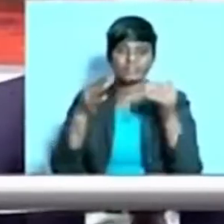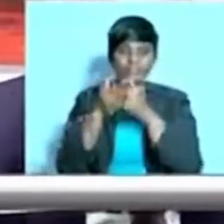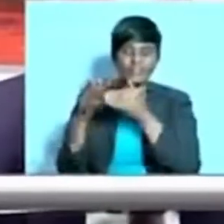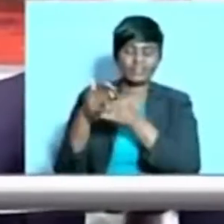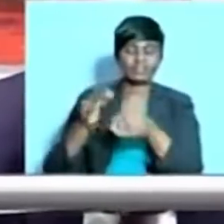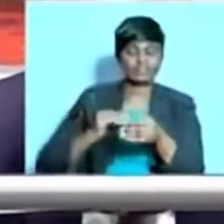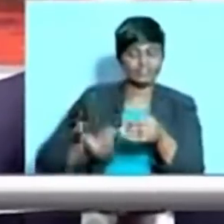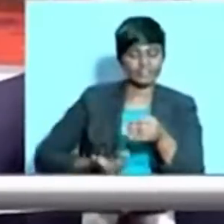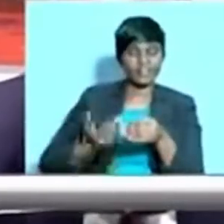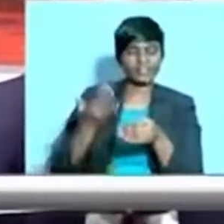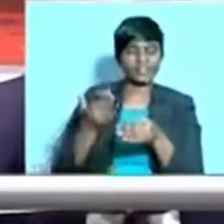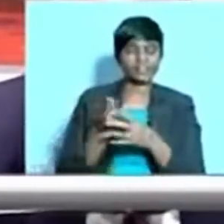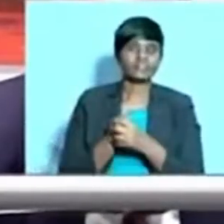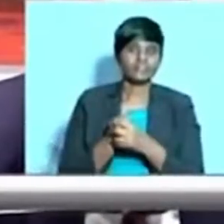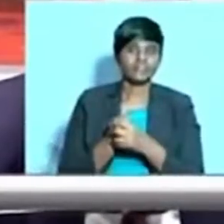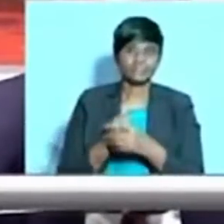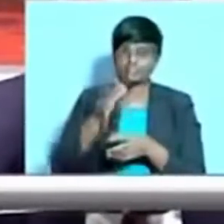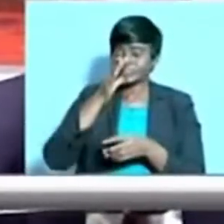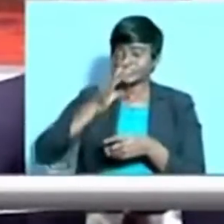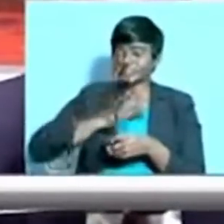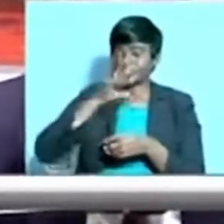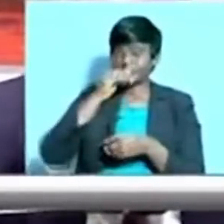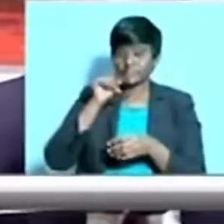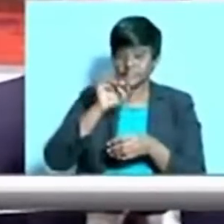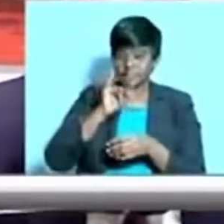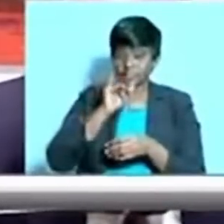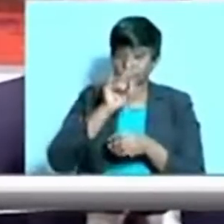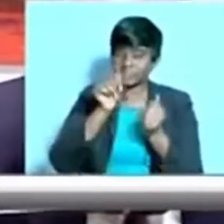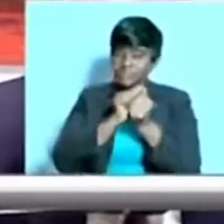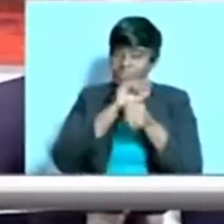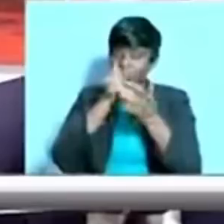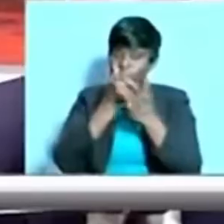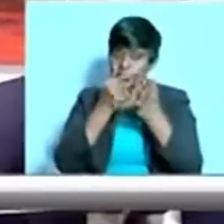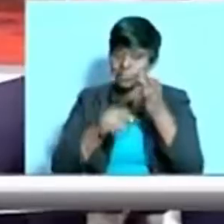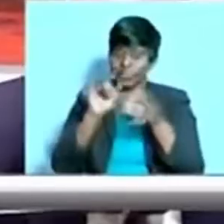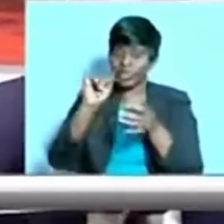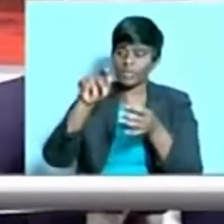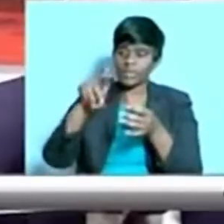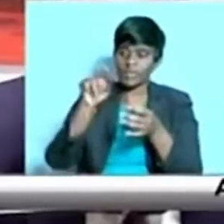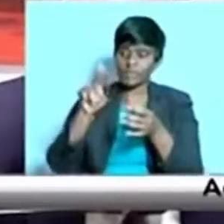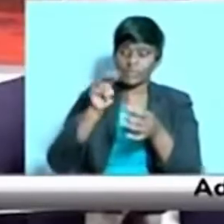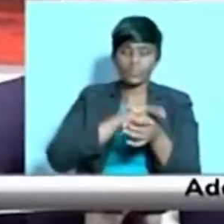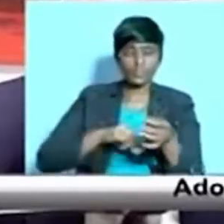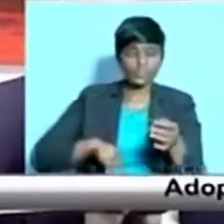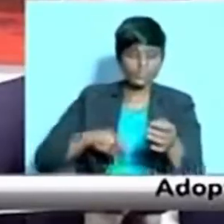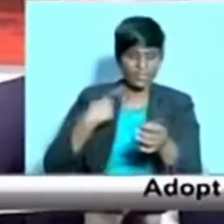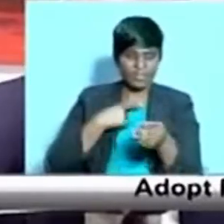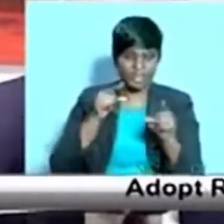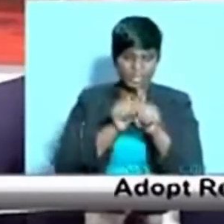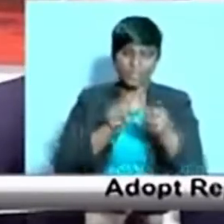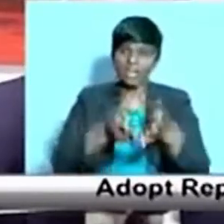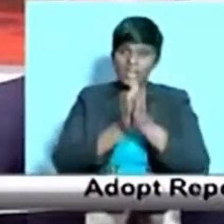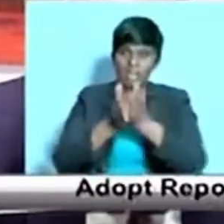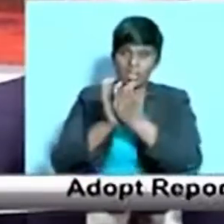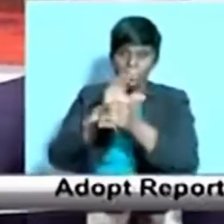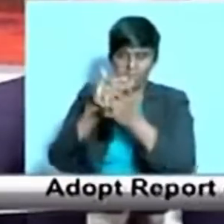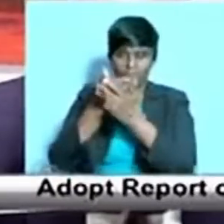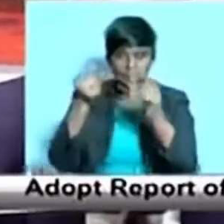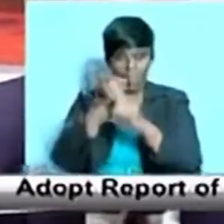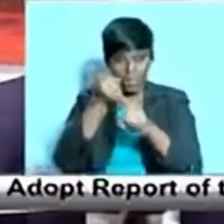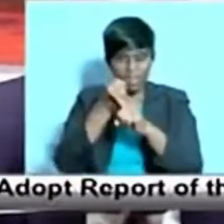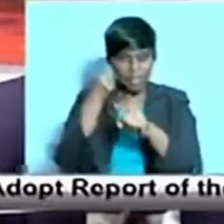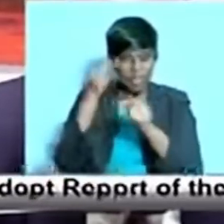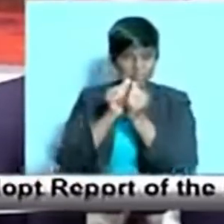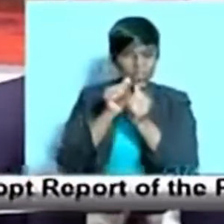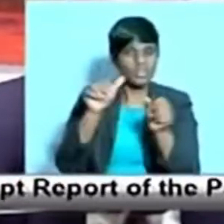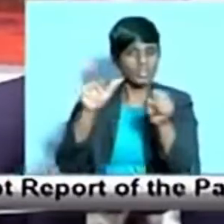women. Madam Speaker, in light of the above, IPU member parliaments are called upon to allocate meaningful